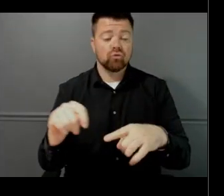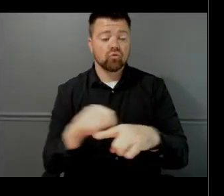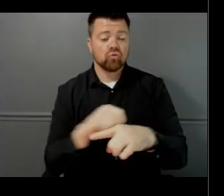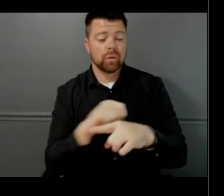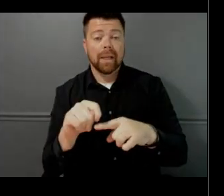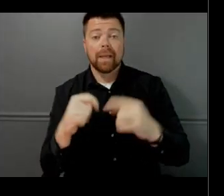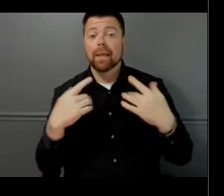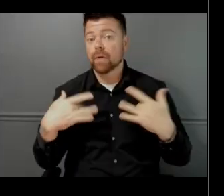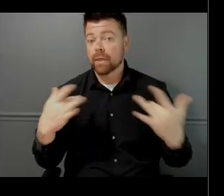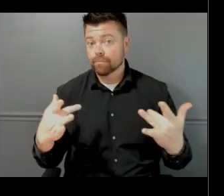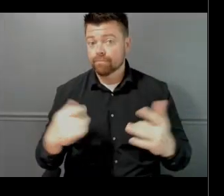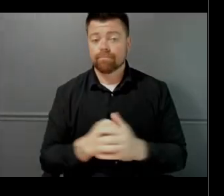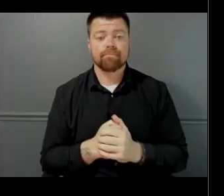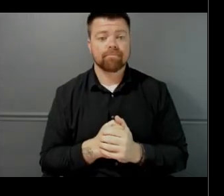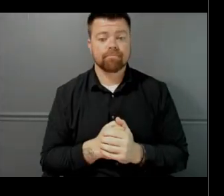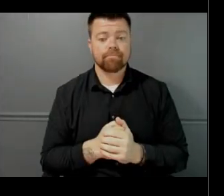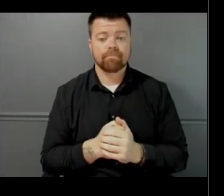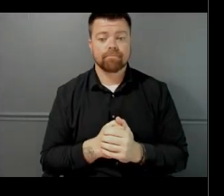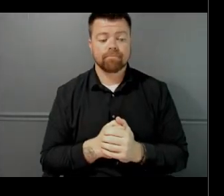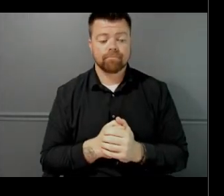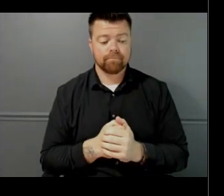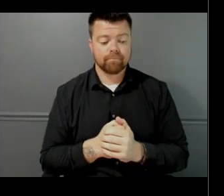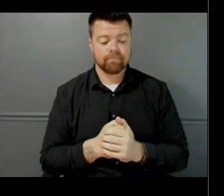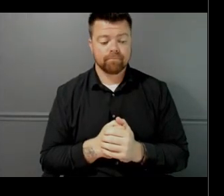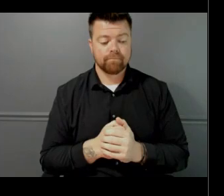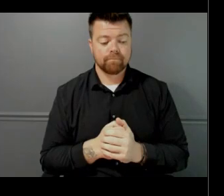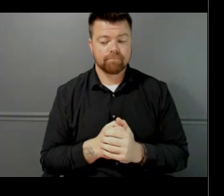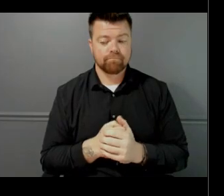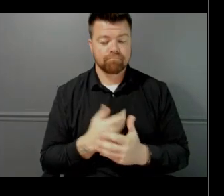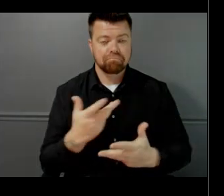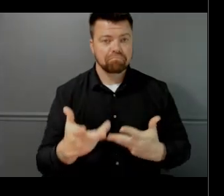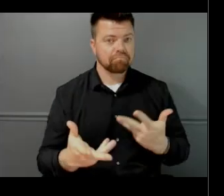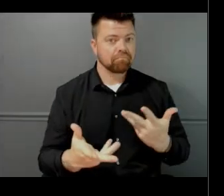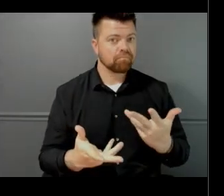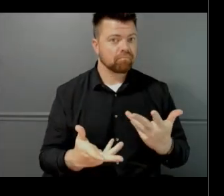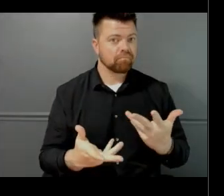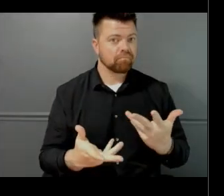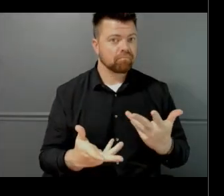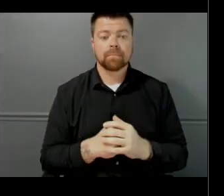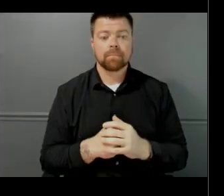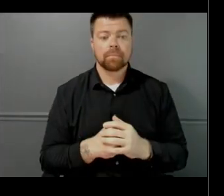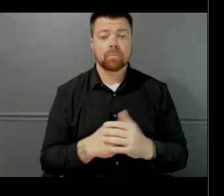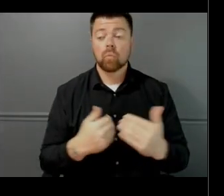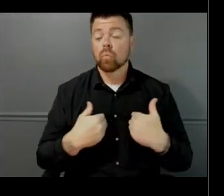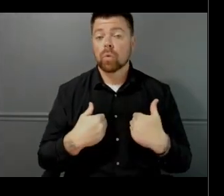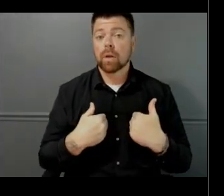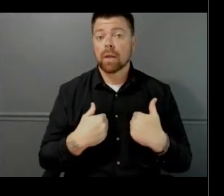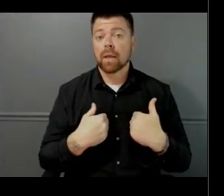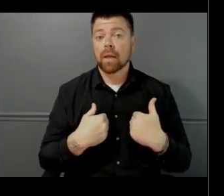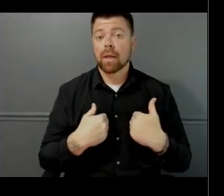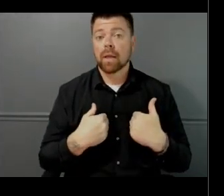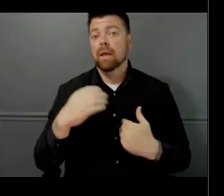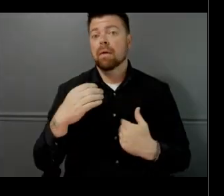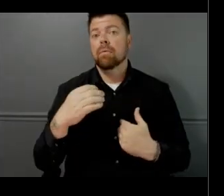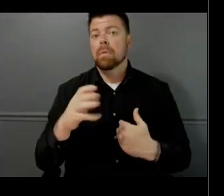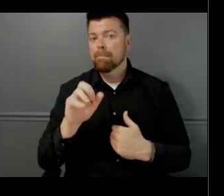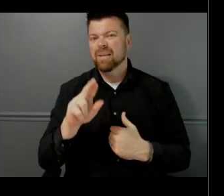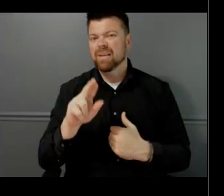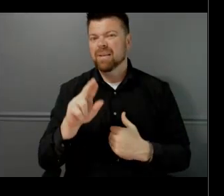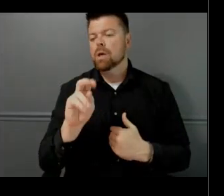event. And we'll have Mr. Contreras answer